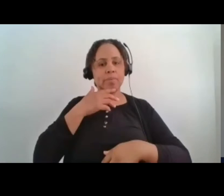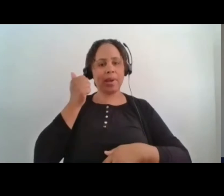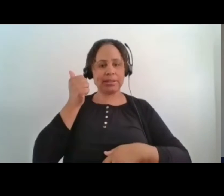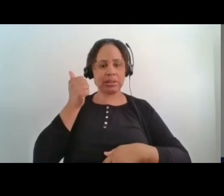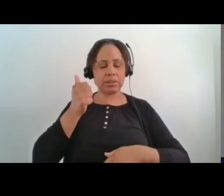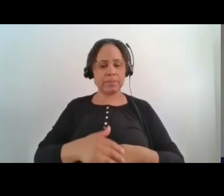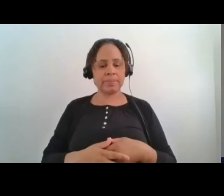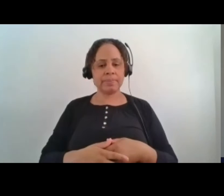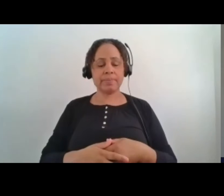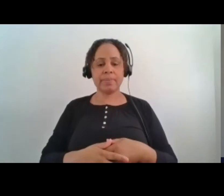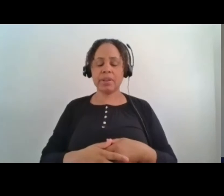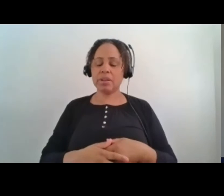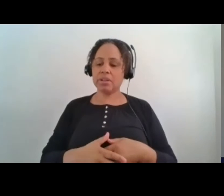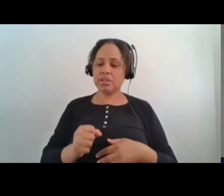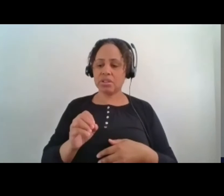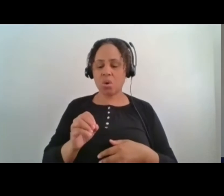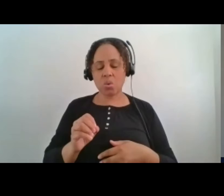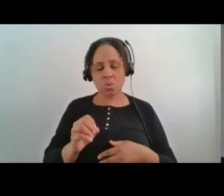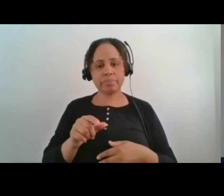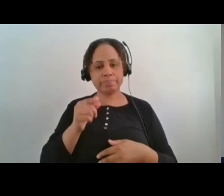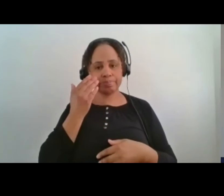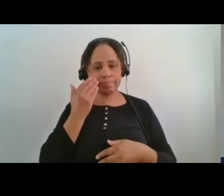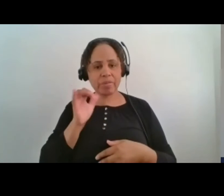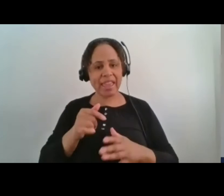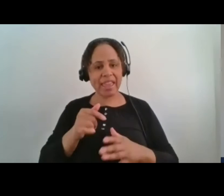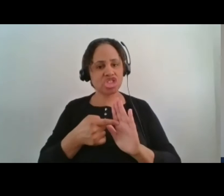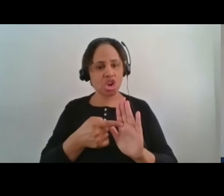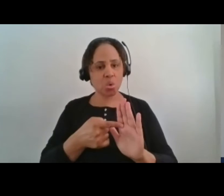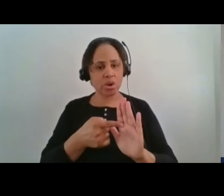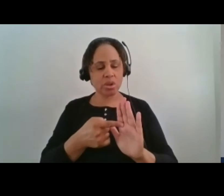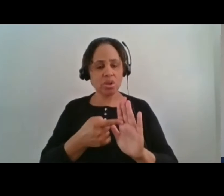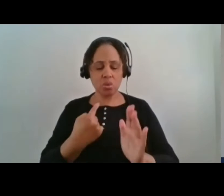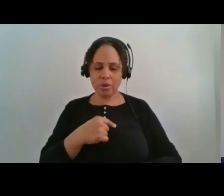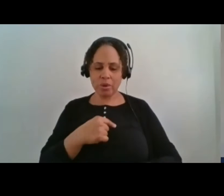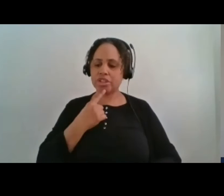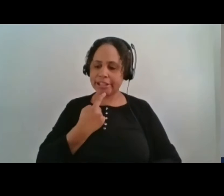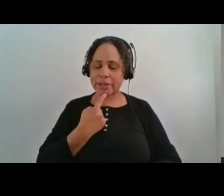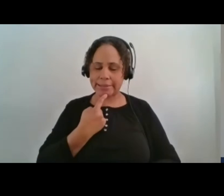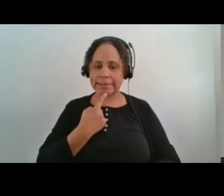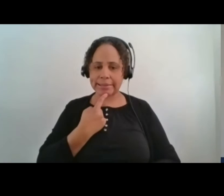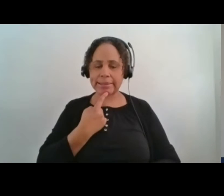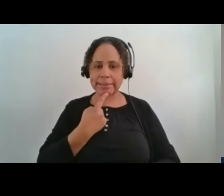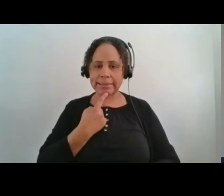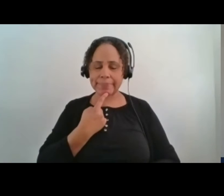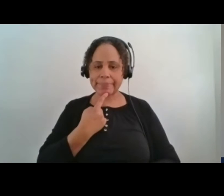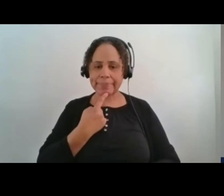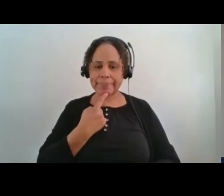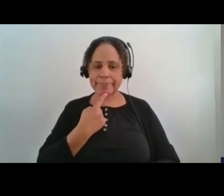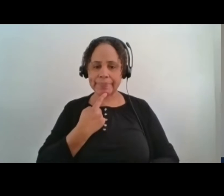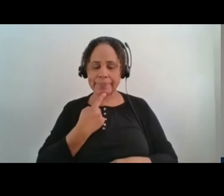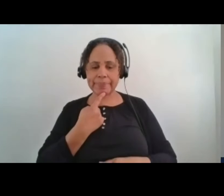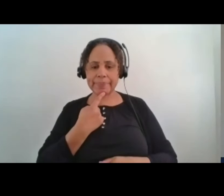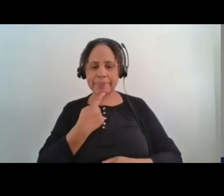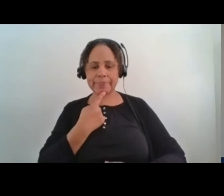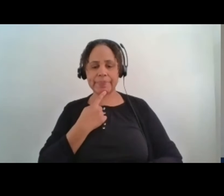And so that kind of, it showed that, we're serious about this, and we're not, it's not just,